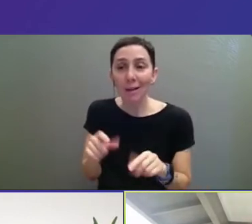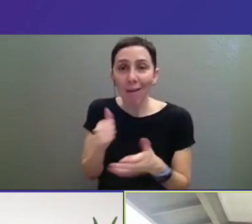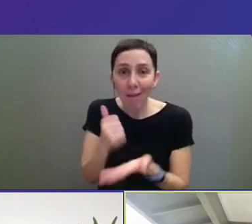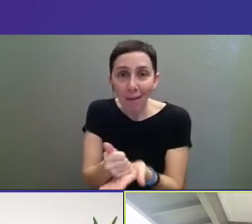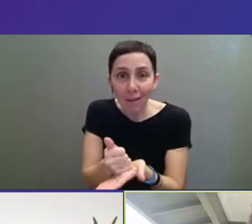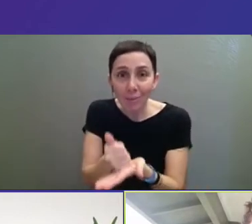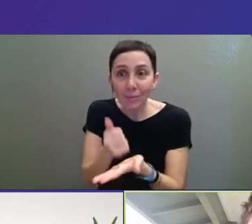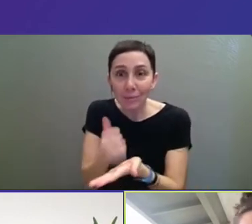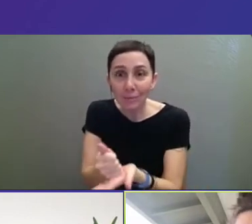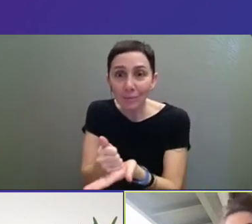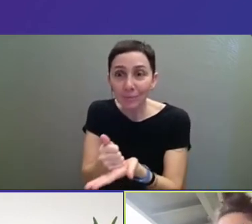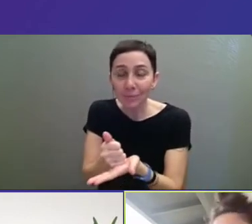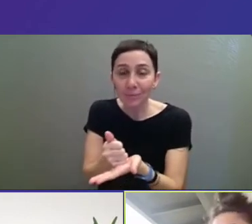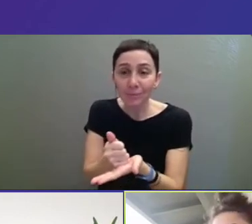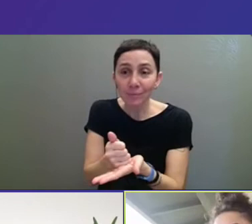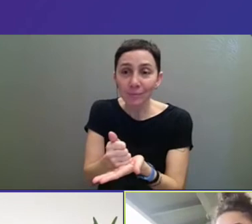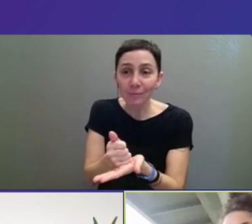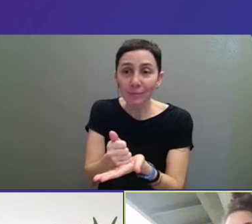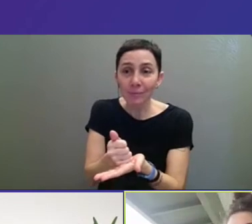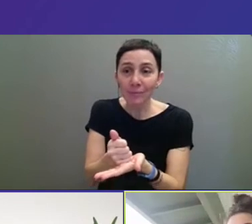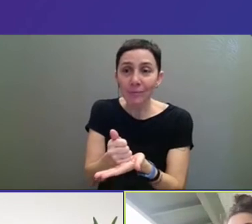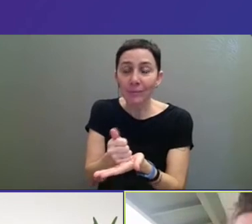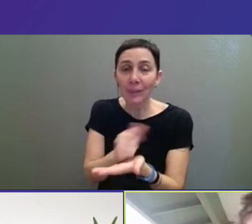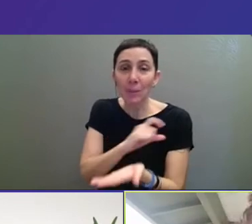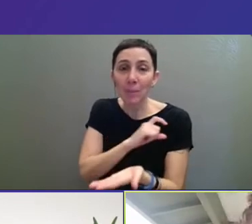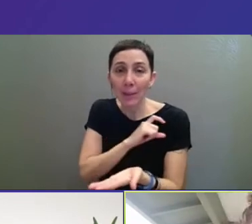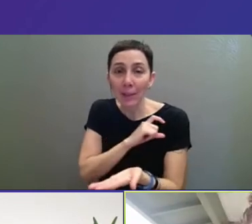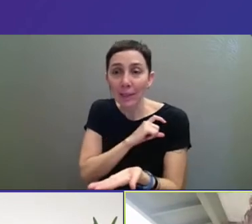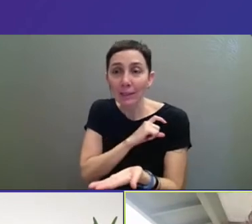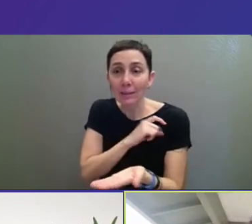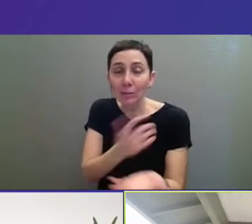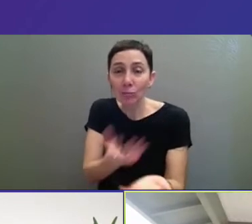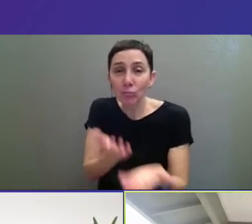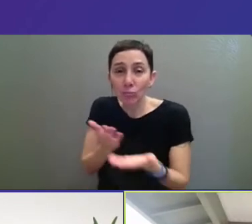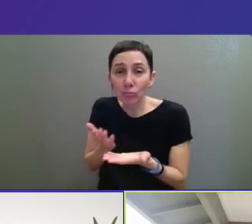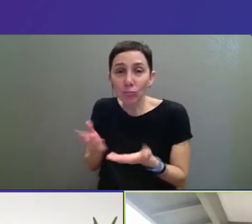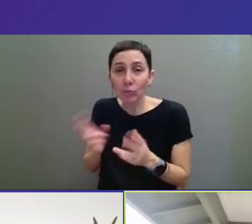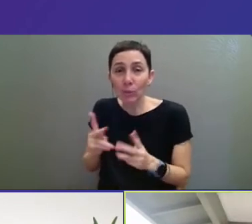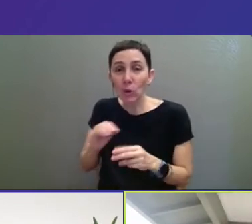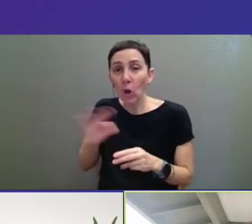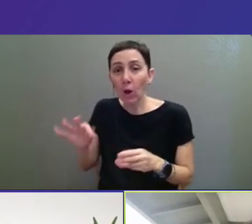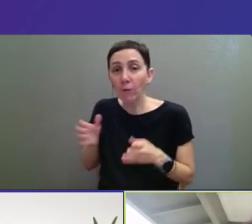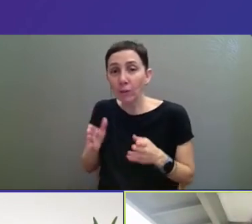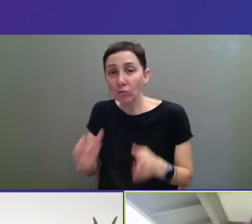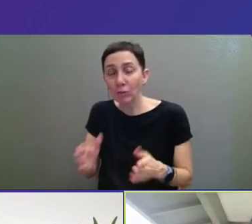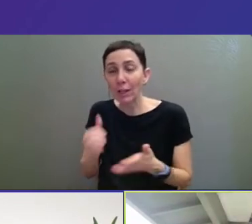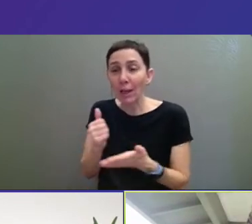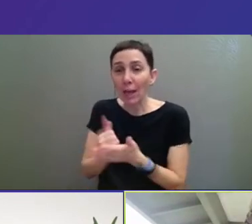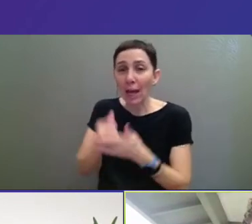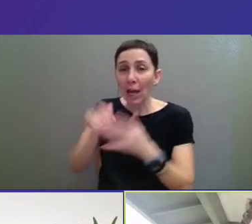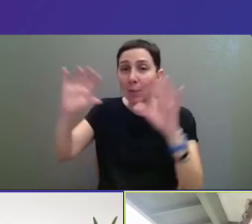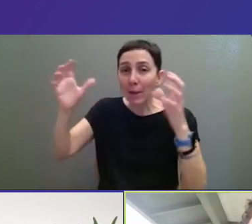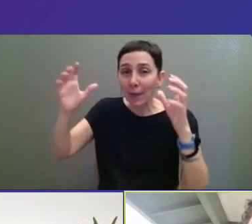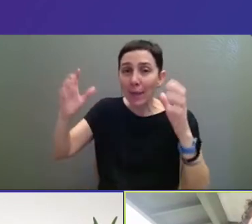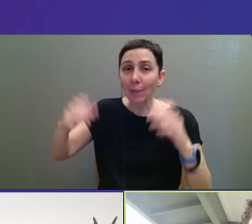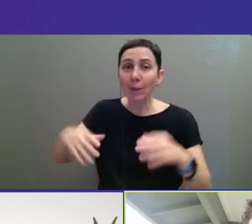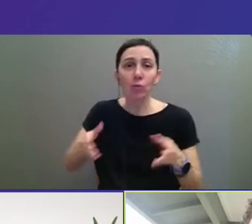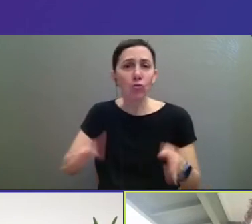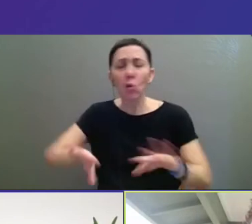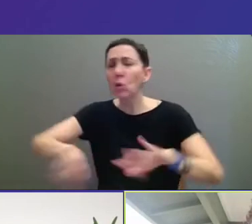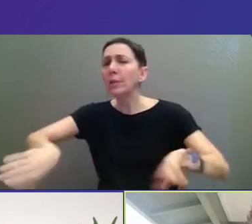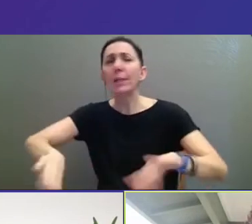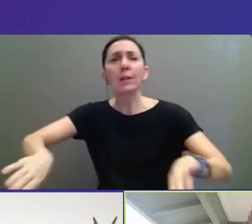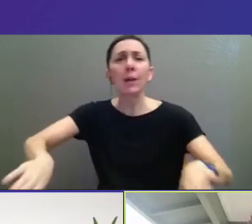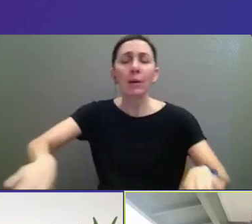helping the police remove people from the street, helping the ambulance sort of like clear away. And it was